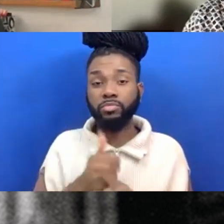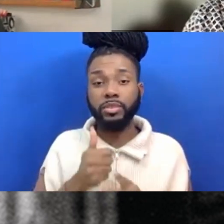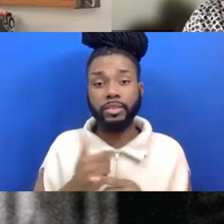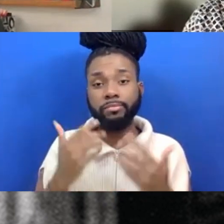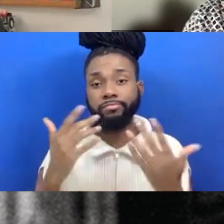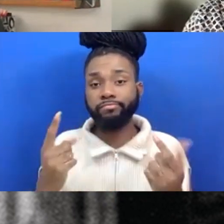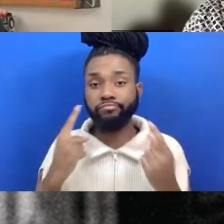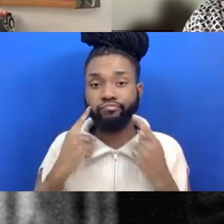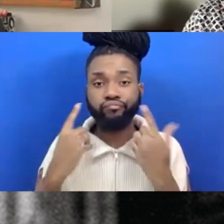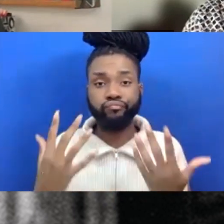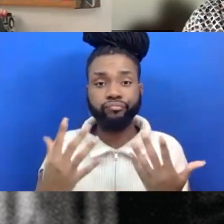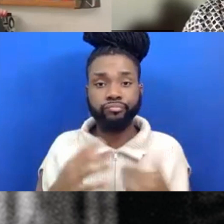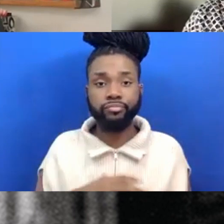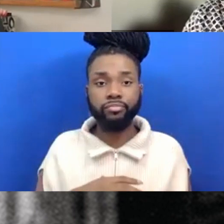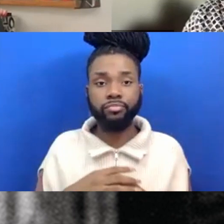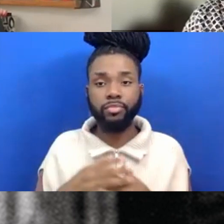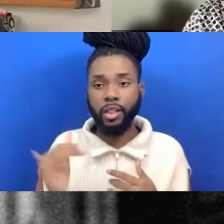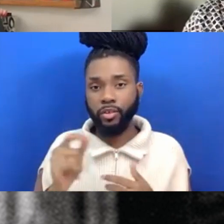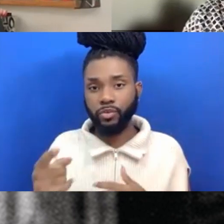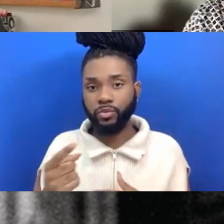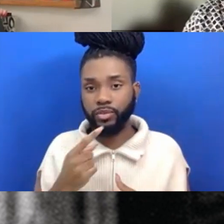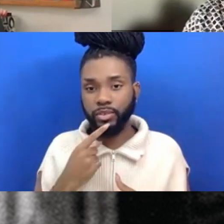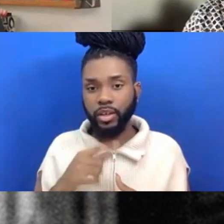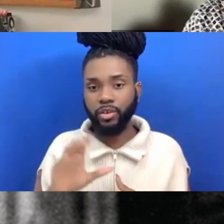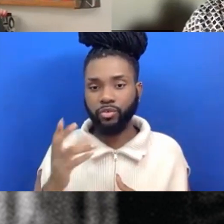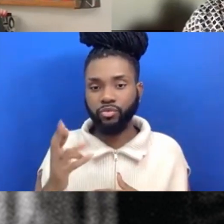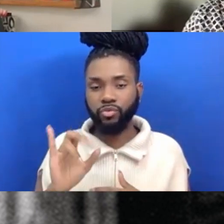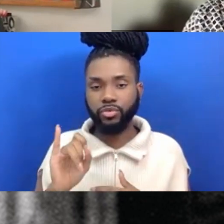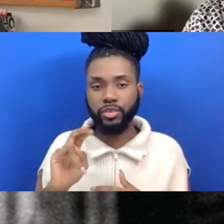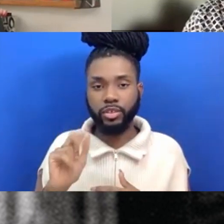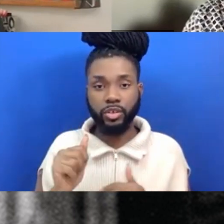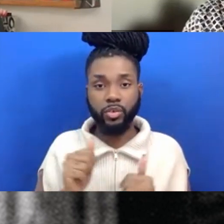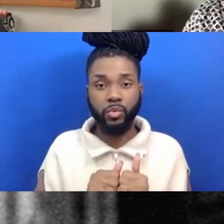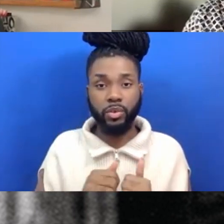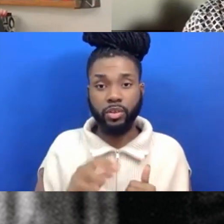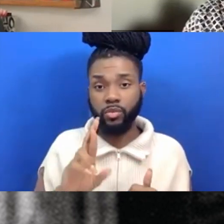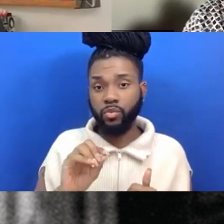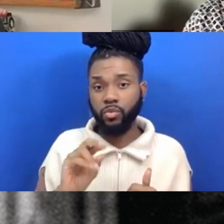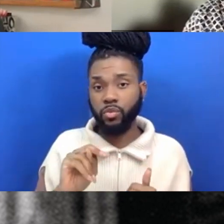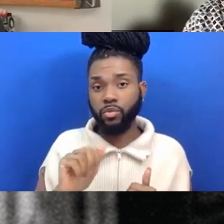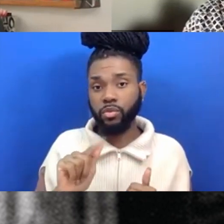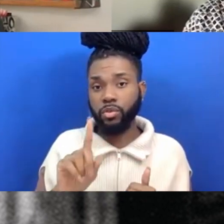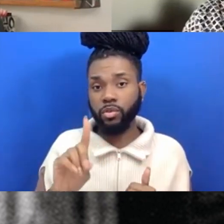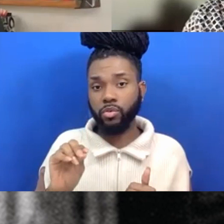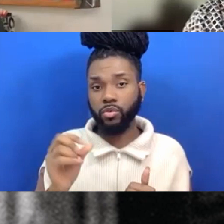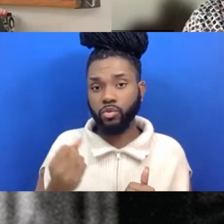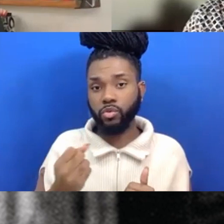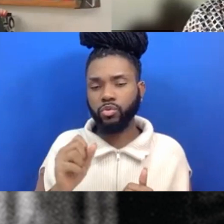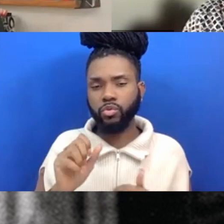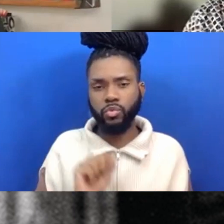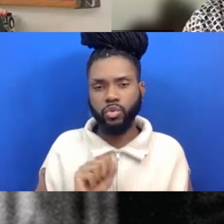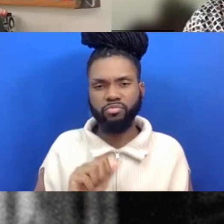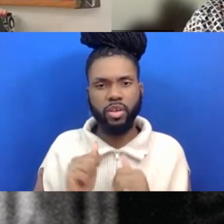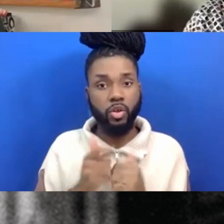You know, what you cited, Christina, in Ronaldo's work. You know, how do you put yourself at